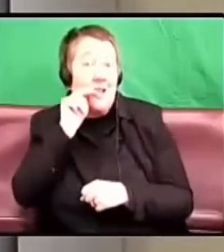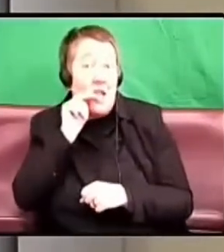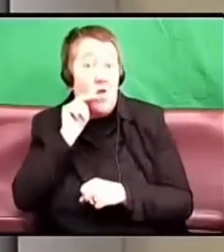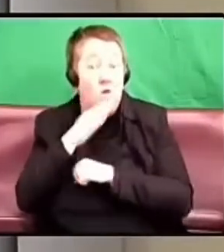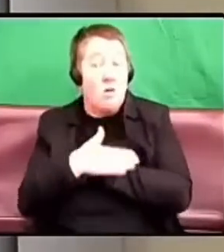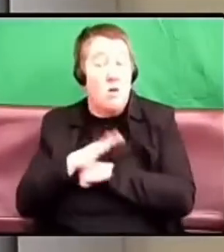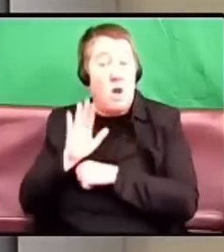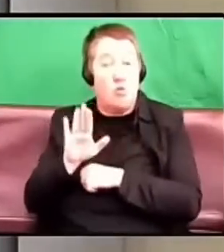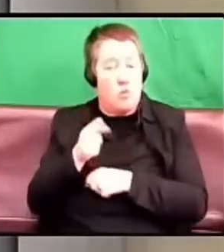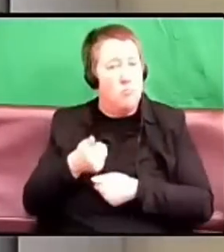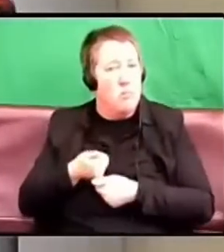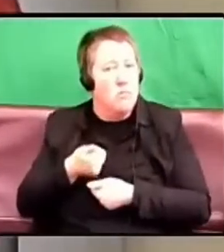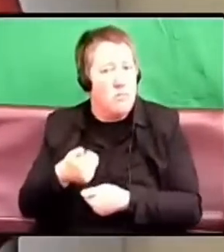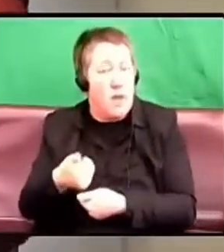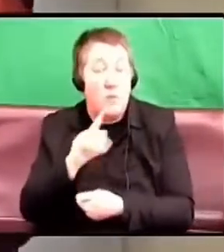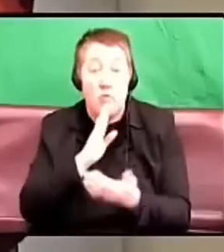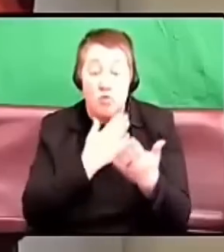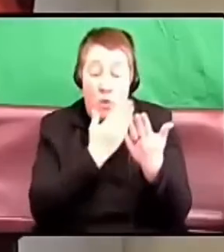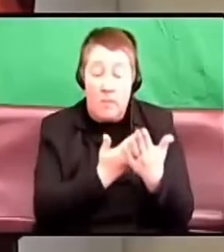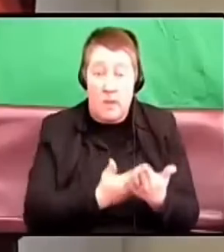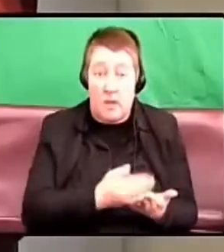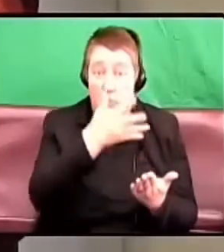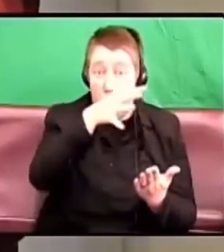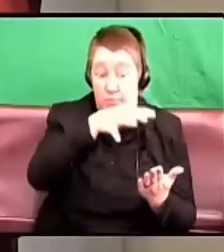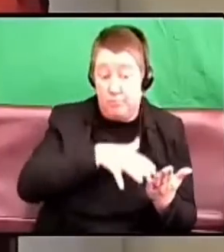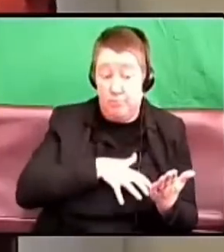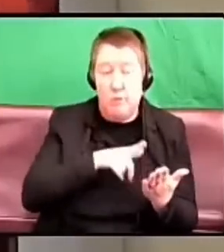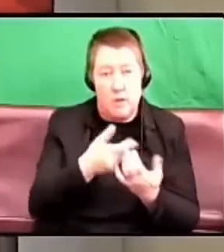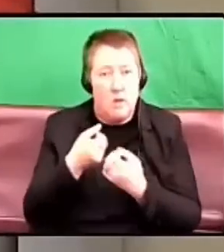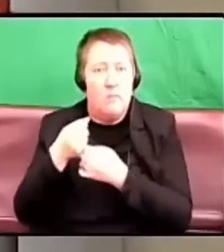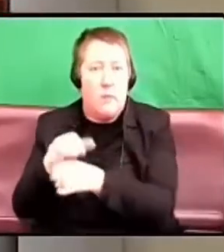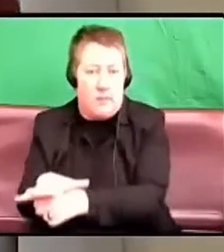and implemented those recommendations.